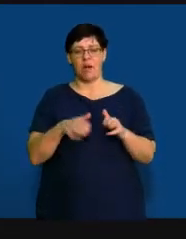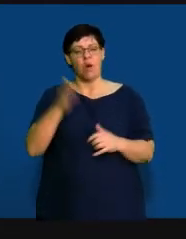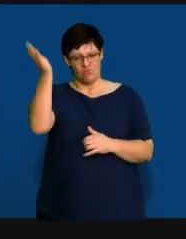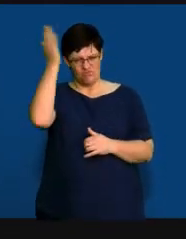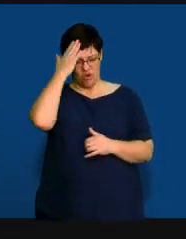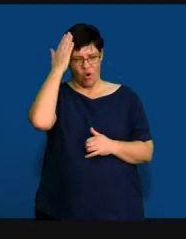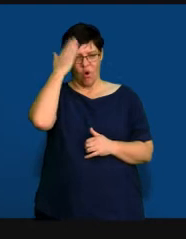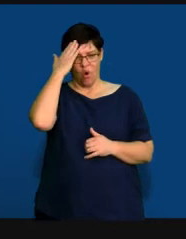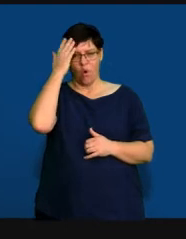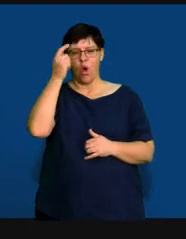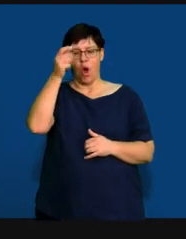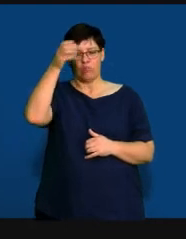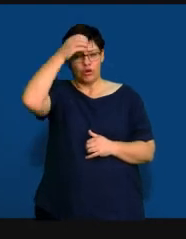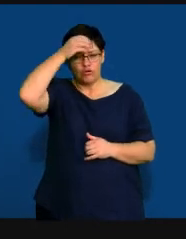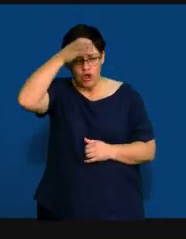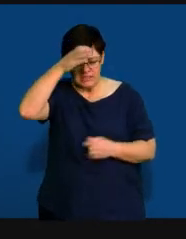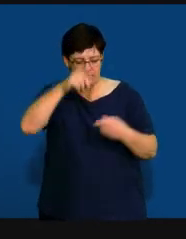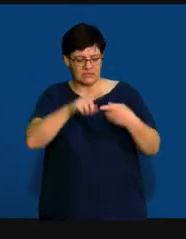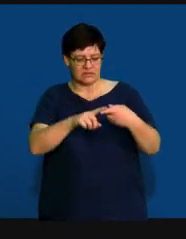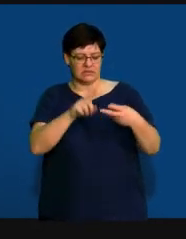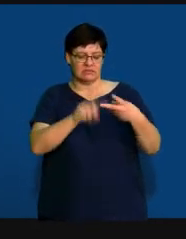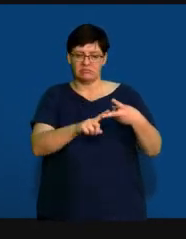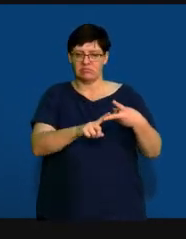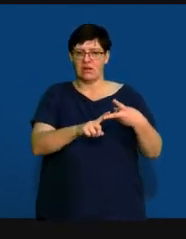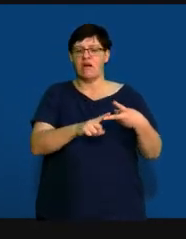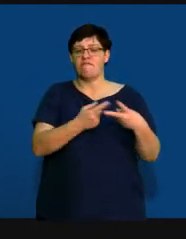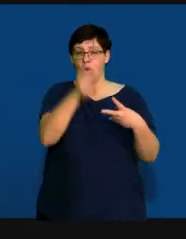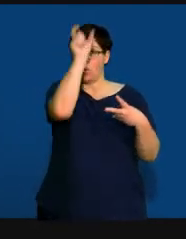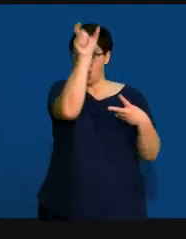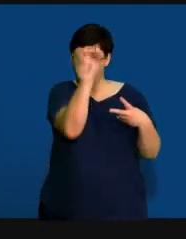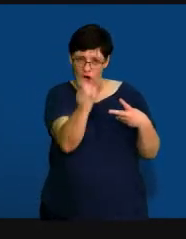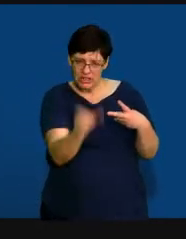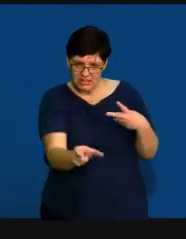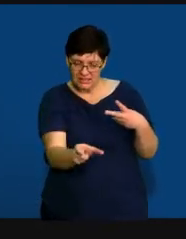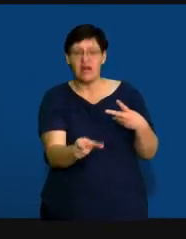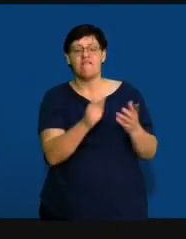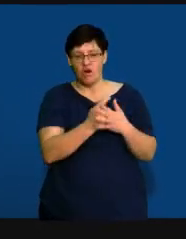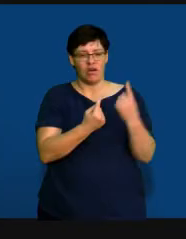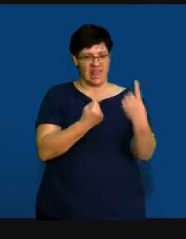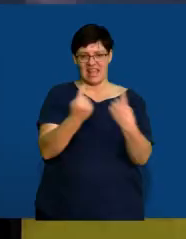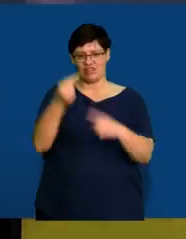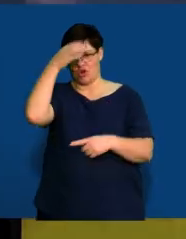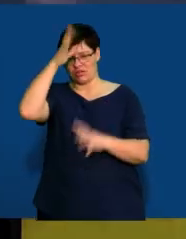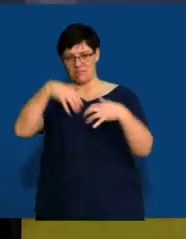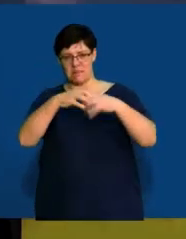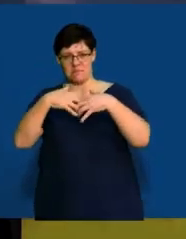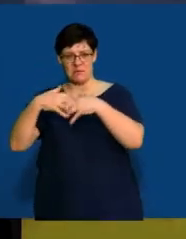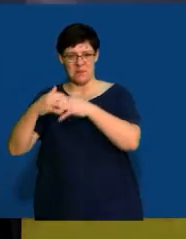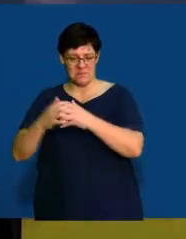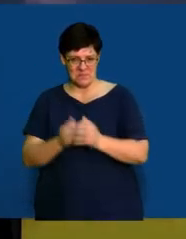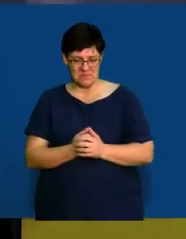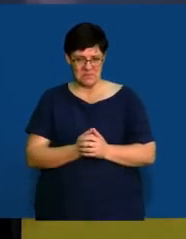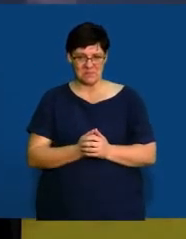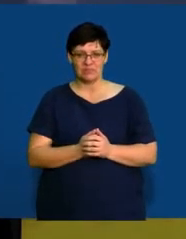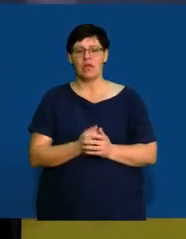knowing all your concepts geographically for the terms that make up each of these concepts. Now, let's look